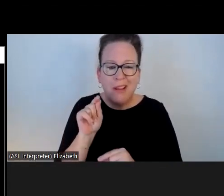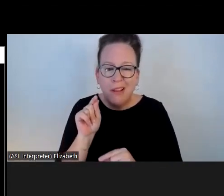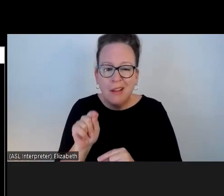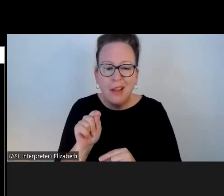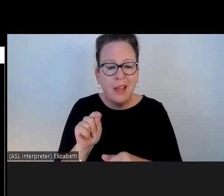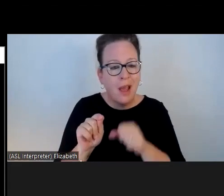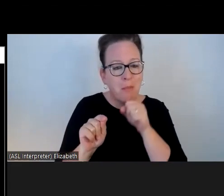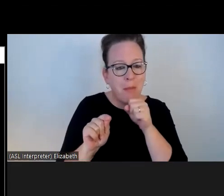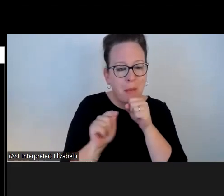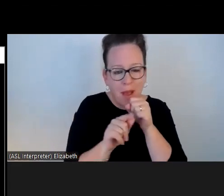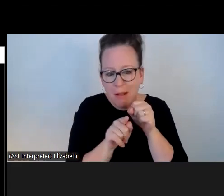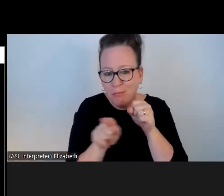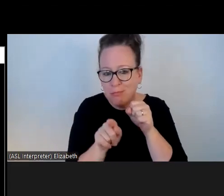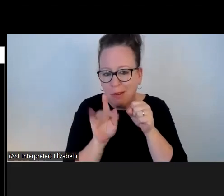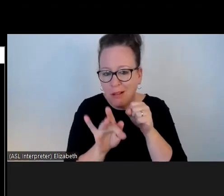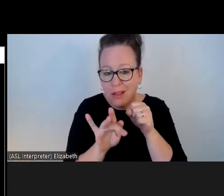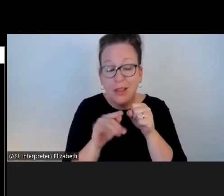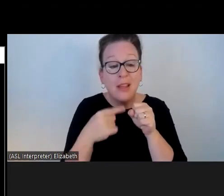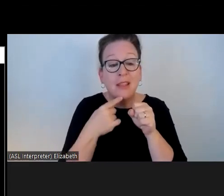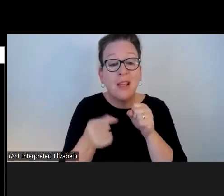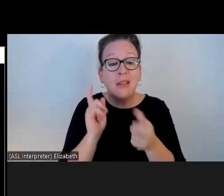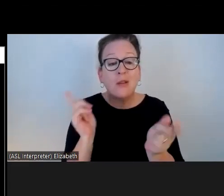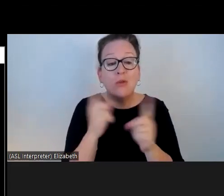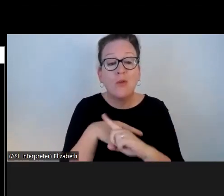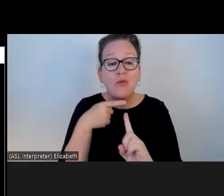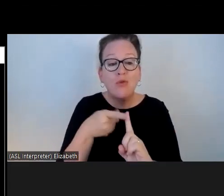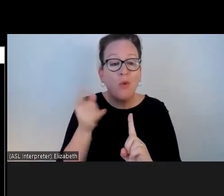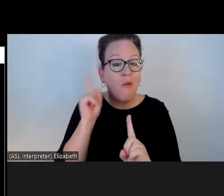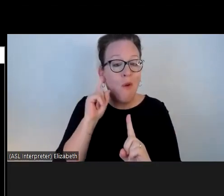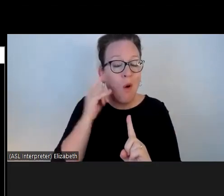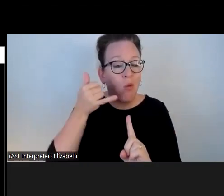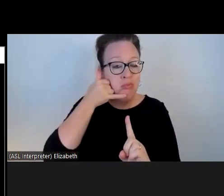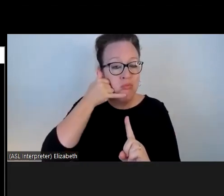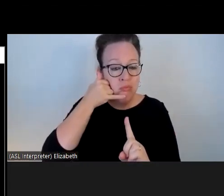microphone icon, select Switch to Phone Audio, and follow the directions provided.